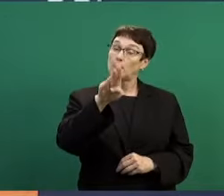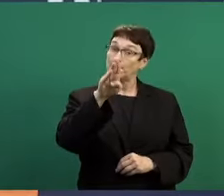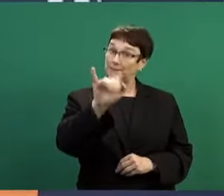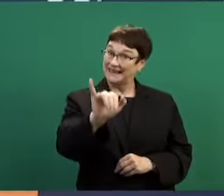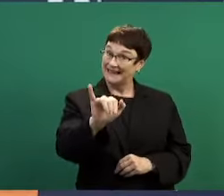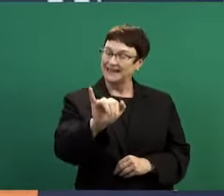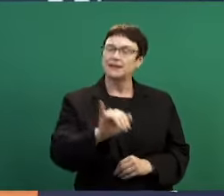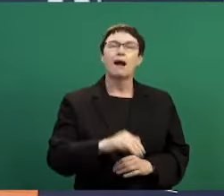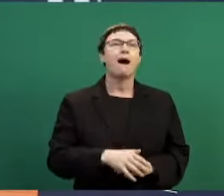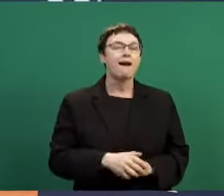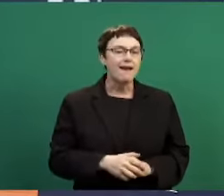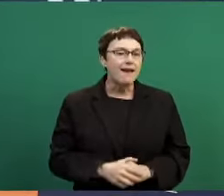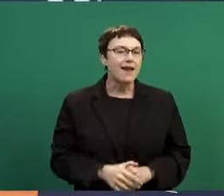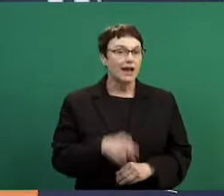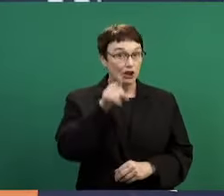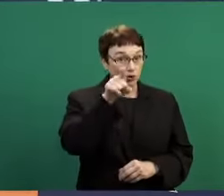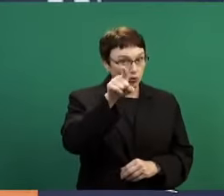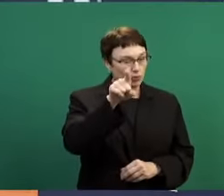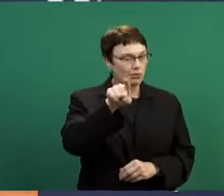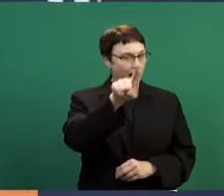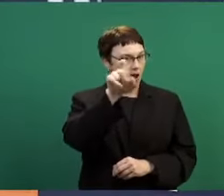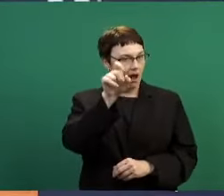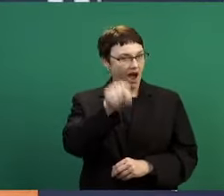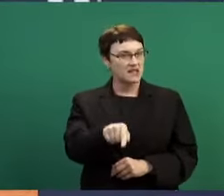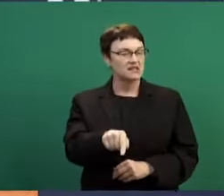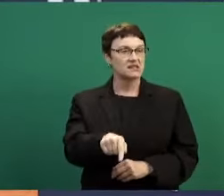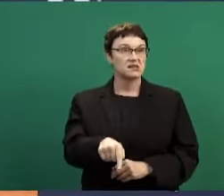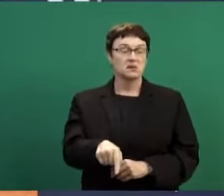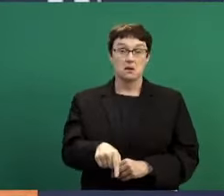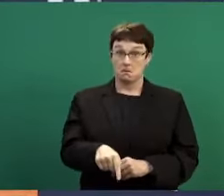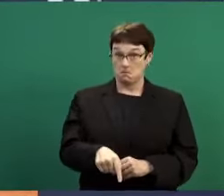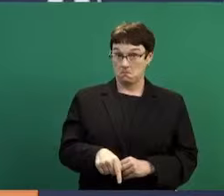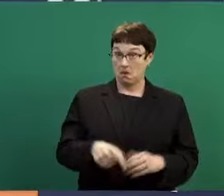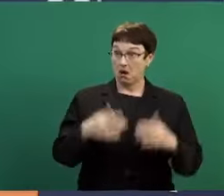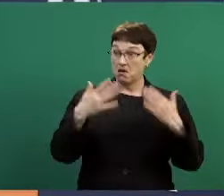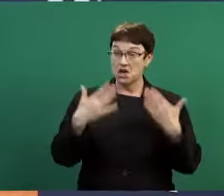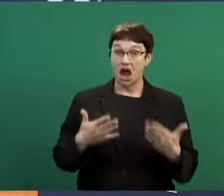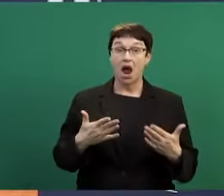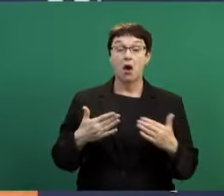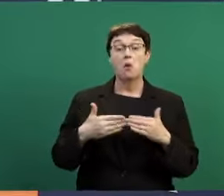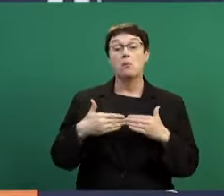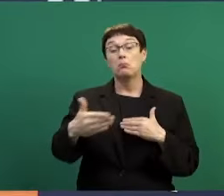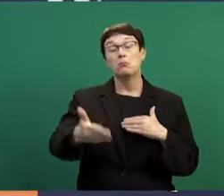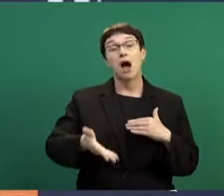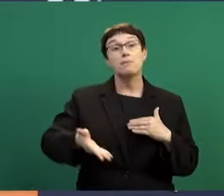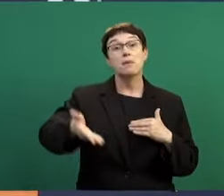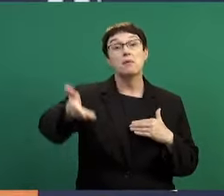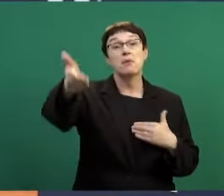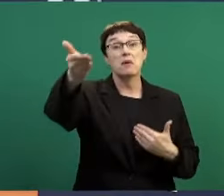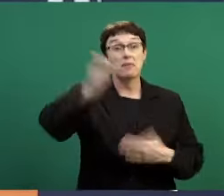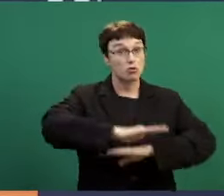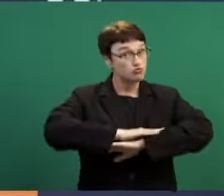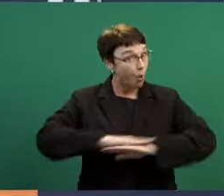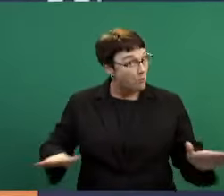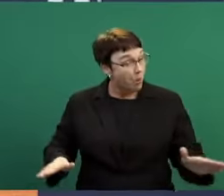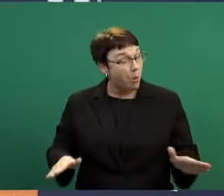Your question about this the end of the hiking cycle links to what Hillary had asked about at what point would we